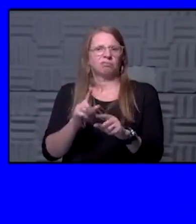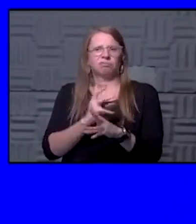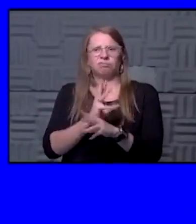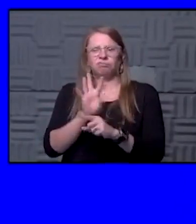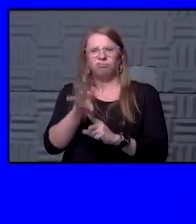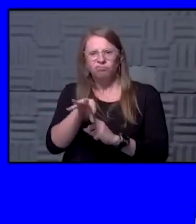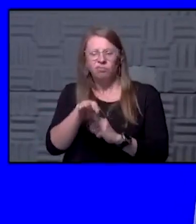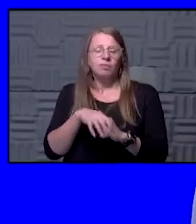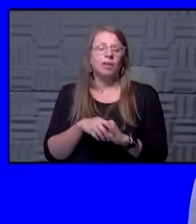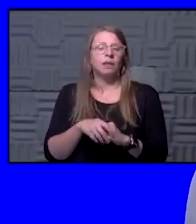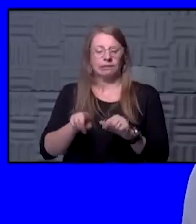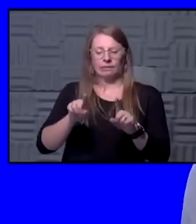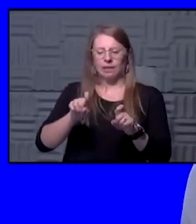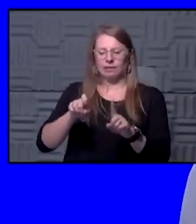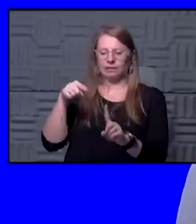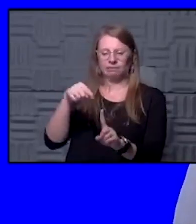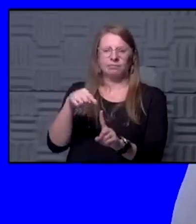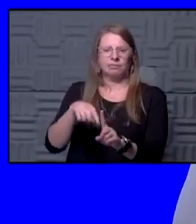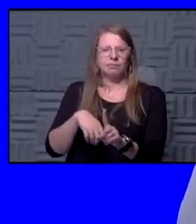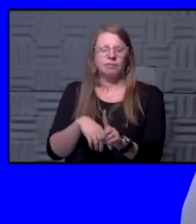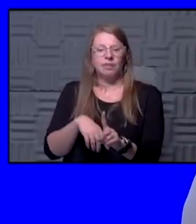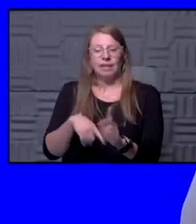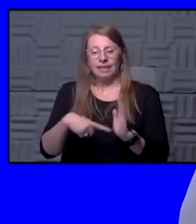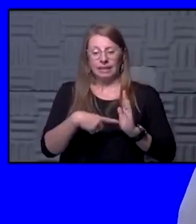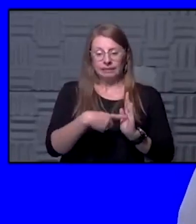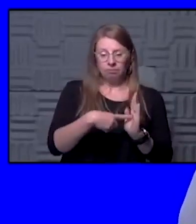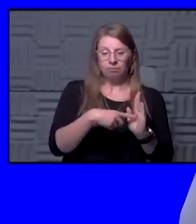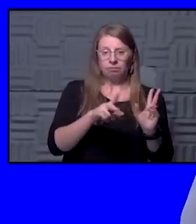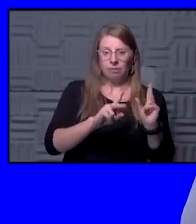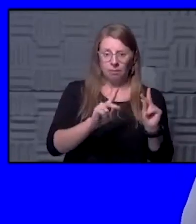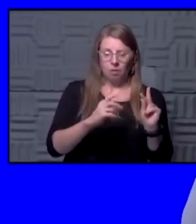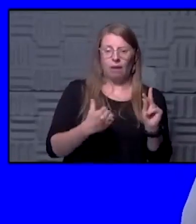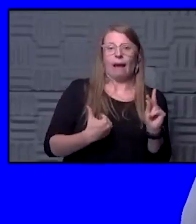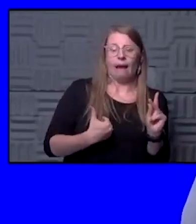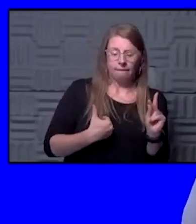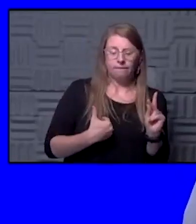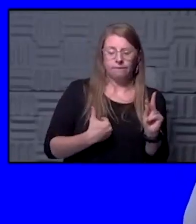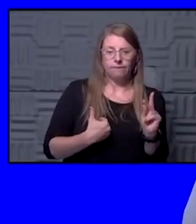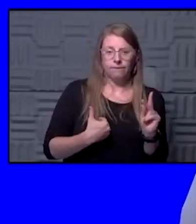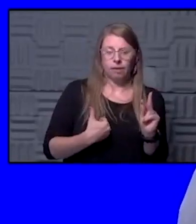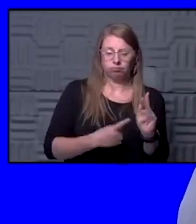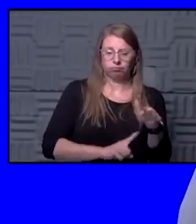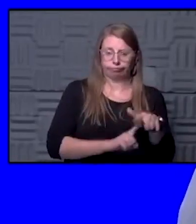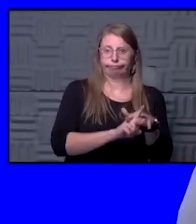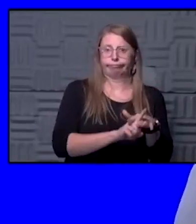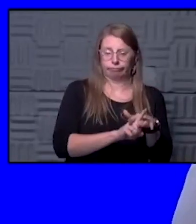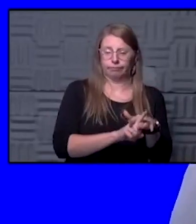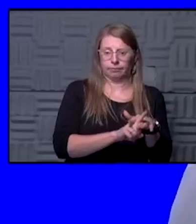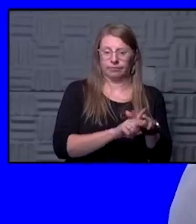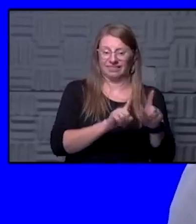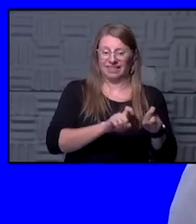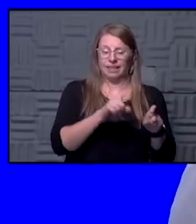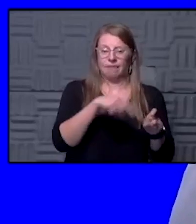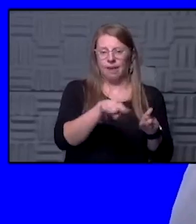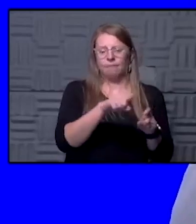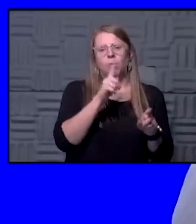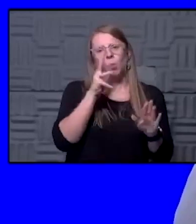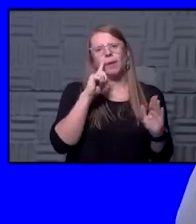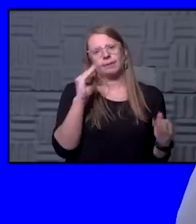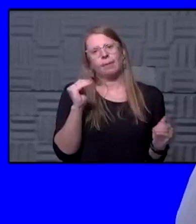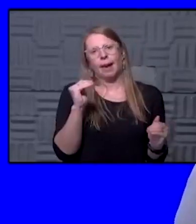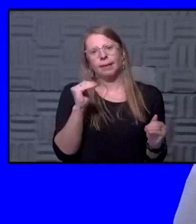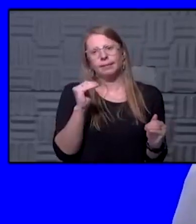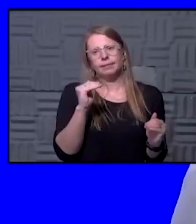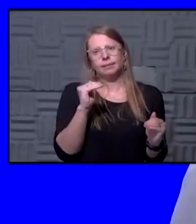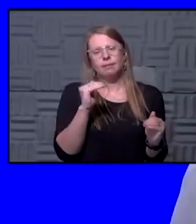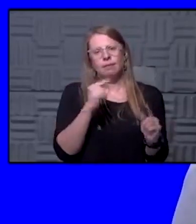So it is about testing not only the symptomatic people, the people who have symptoms, because then you would expect that there'd be a